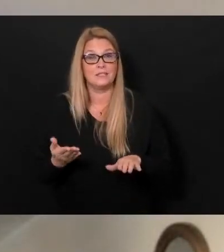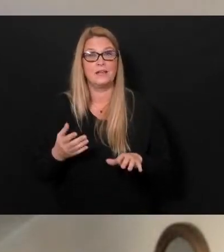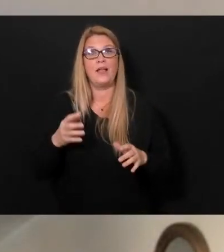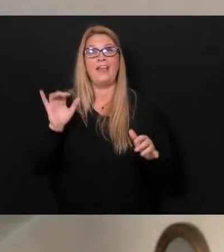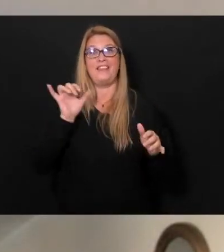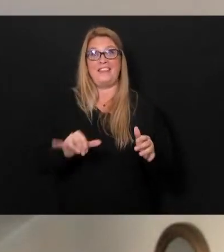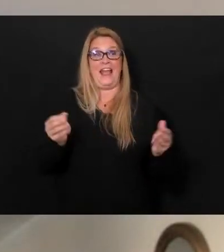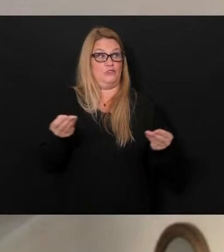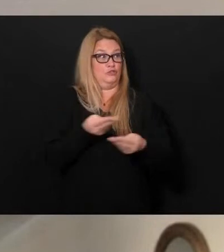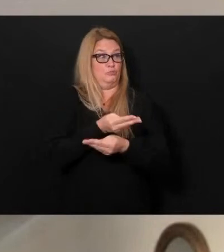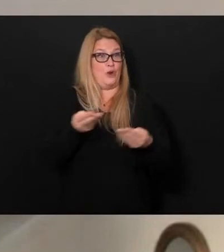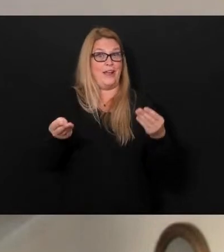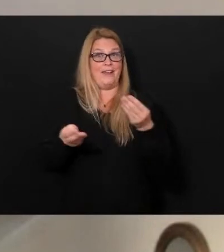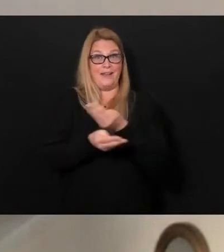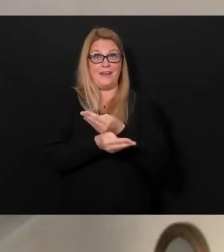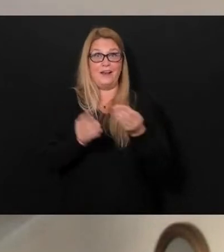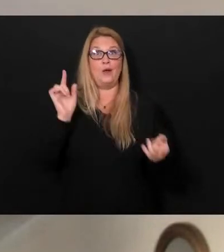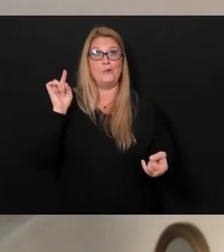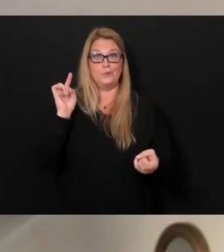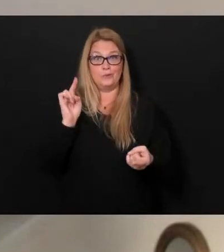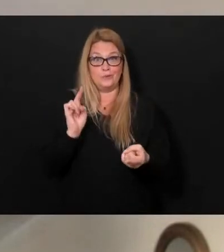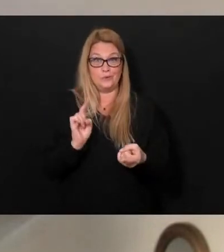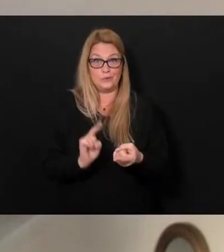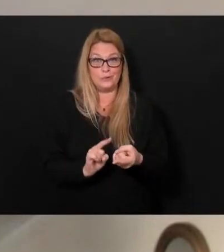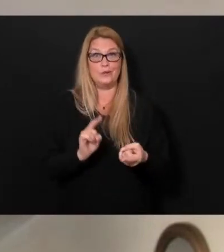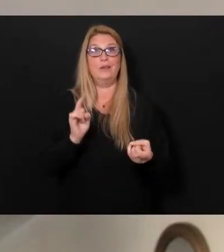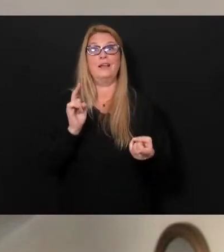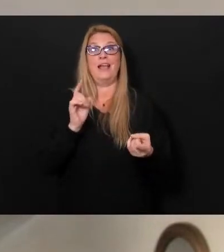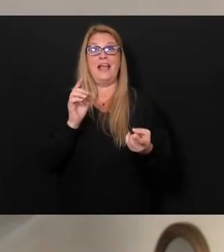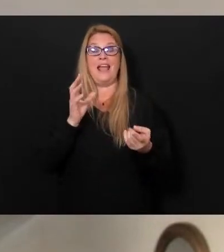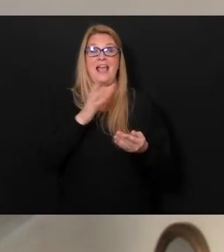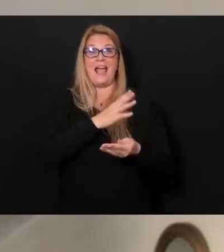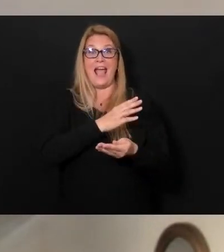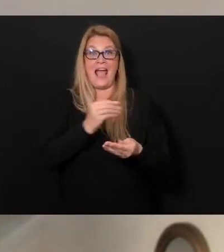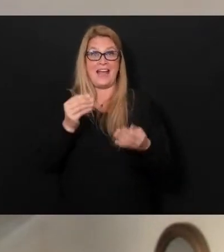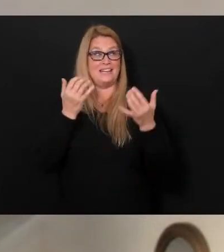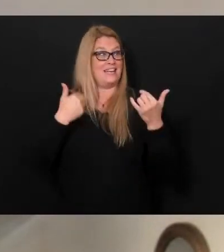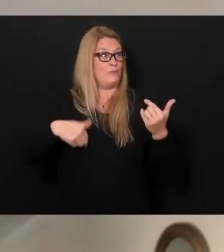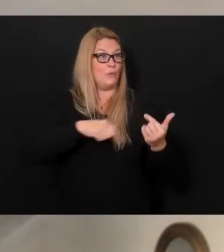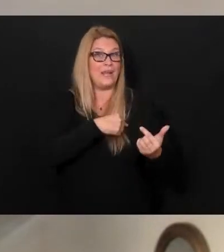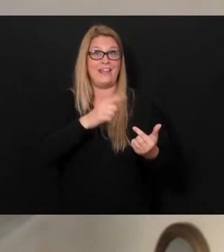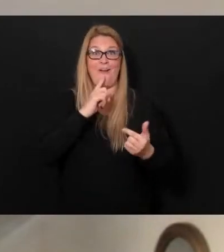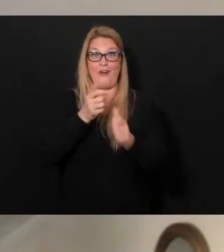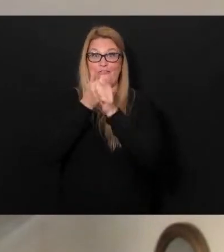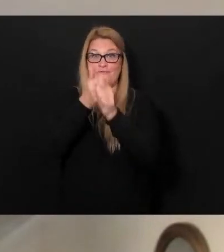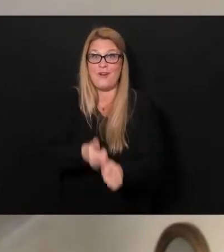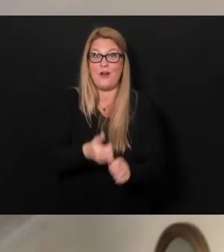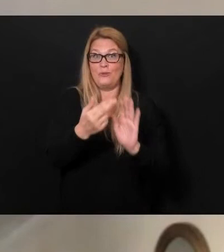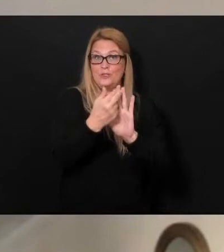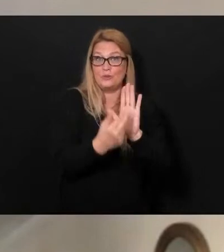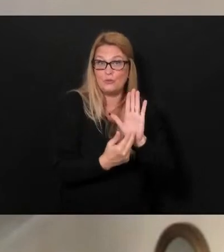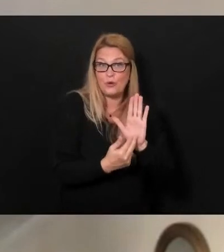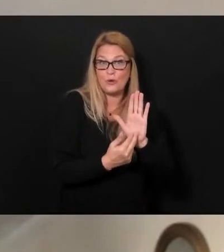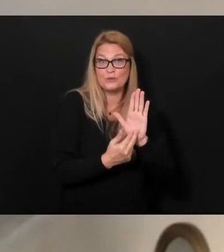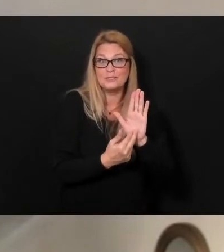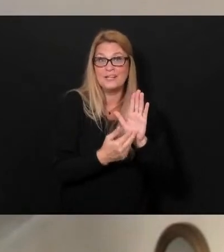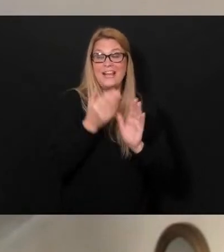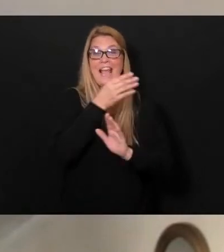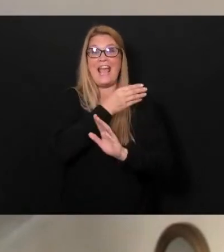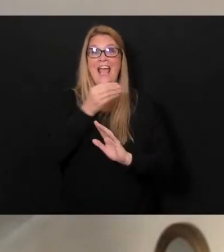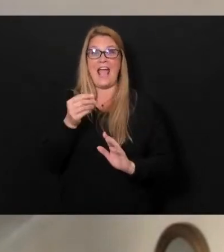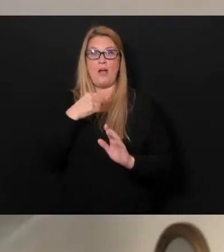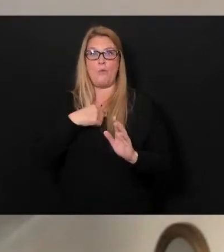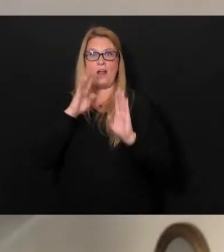of COVID-19 and of deaths is because of the strategies that we're taking, which is to target the